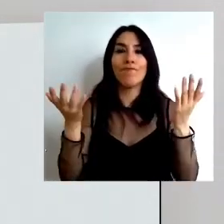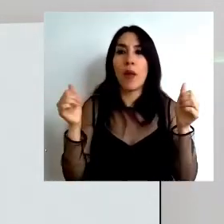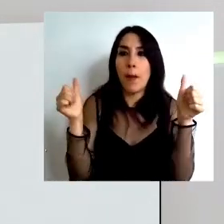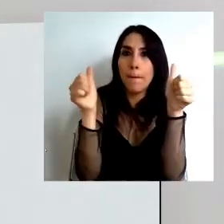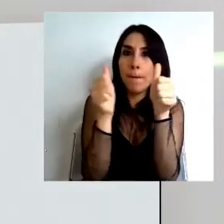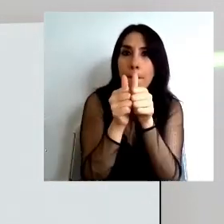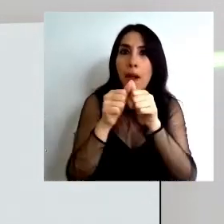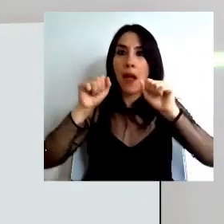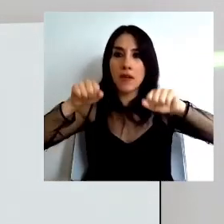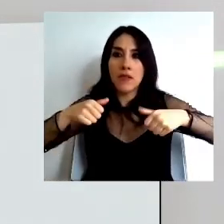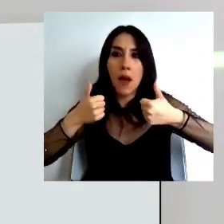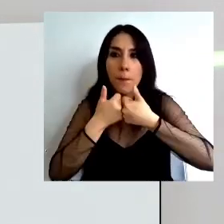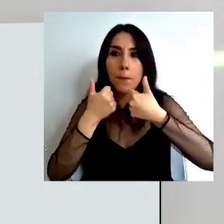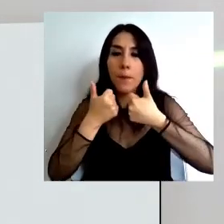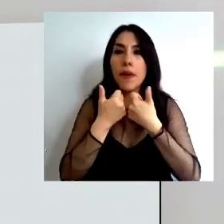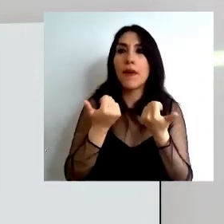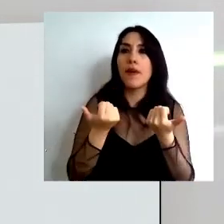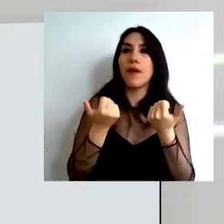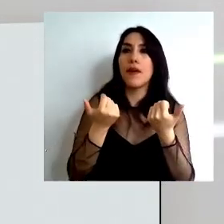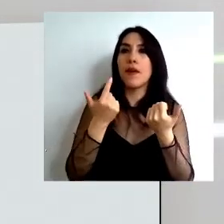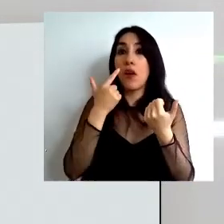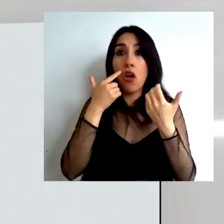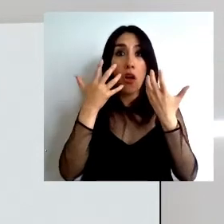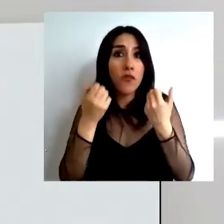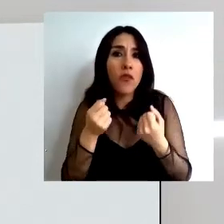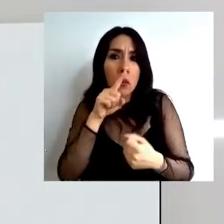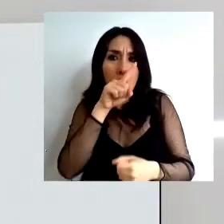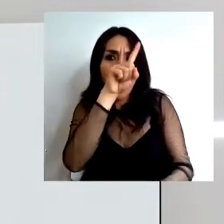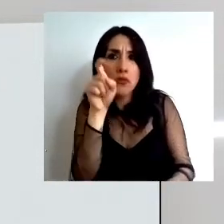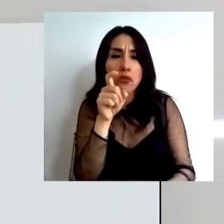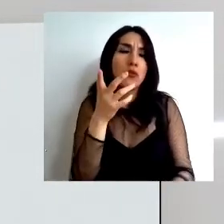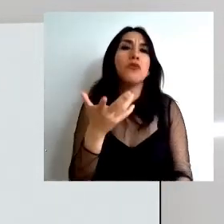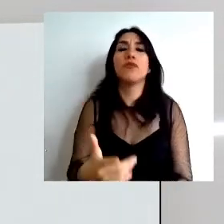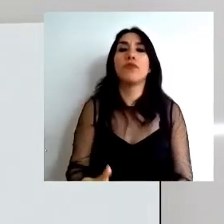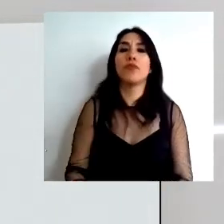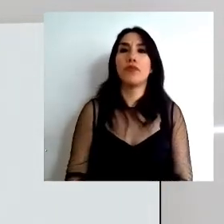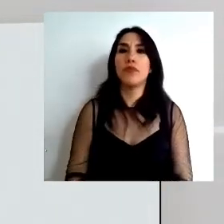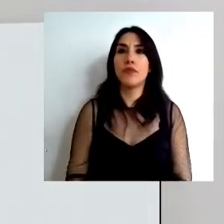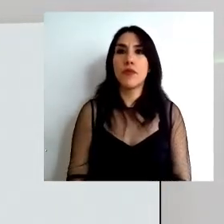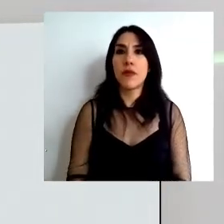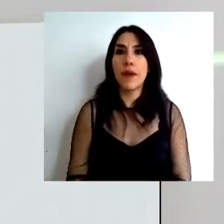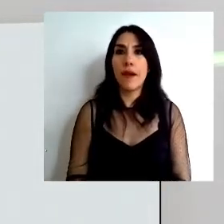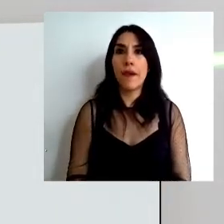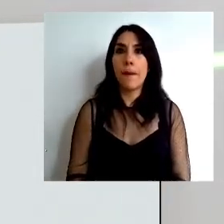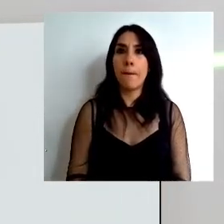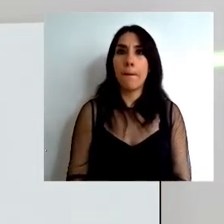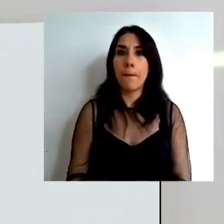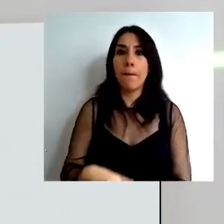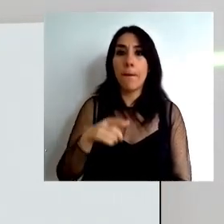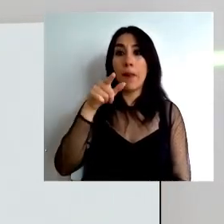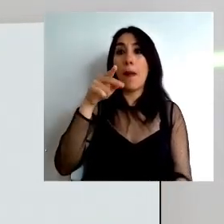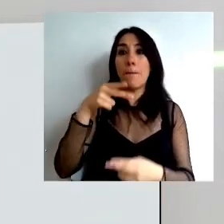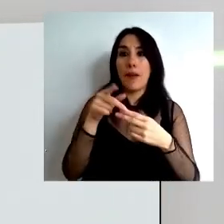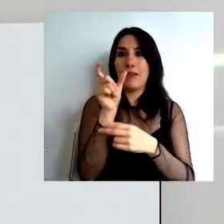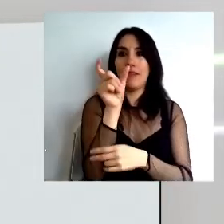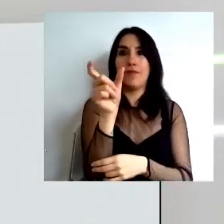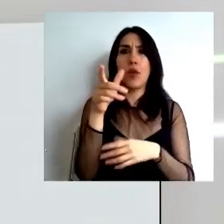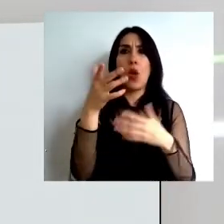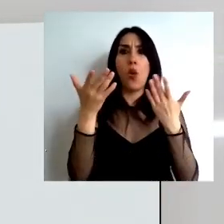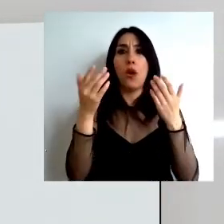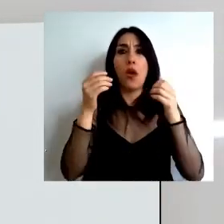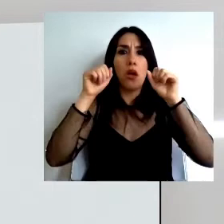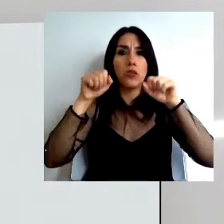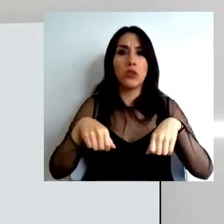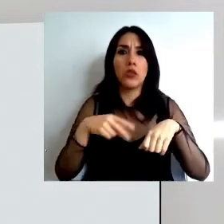how to address cultural, racial, social, economic differences. Yes. I presume yes. one answer is to rely on local partners who might have